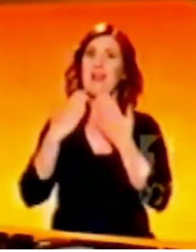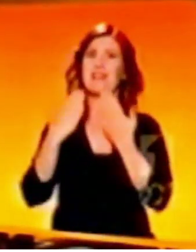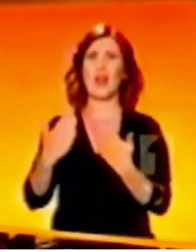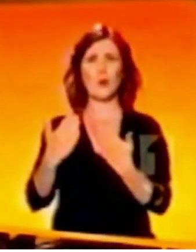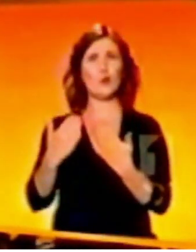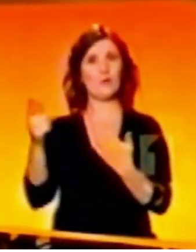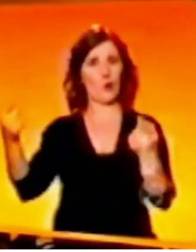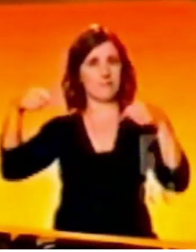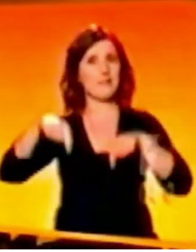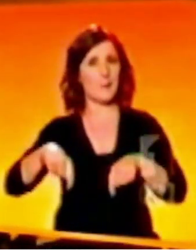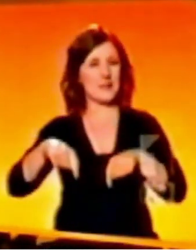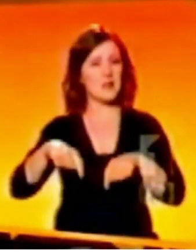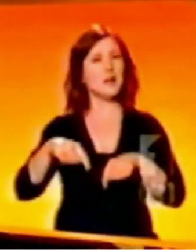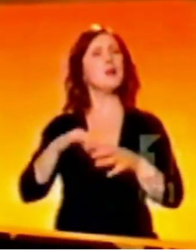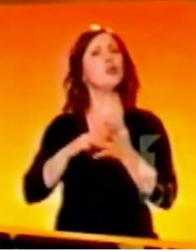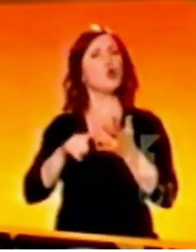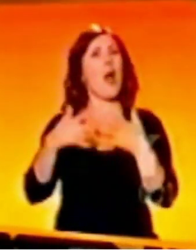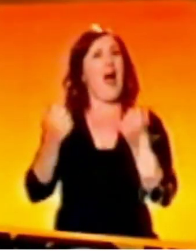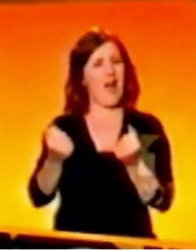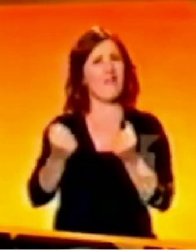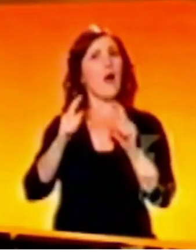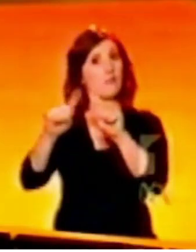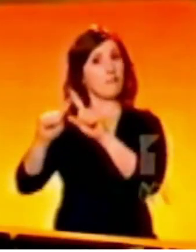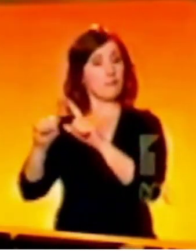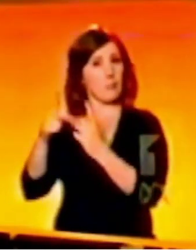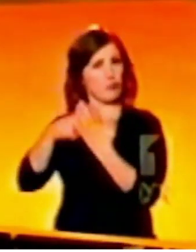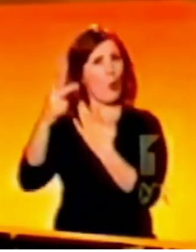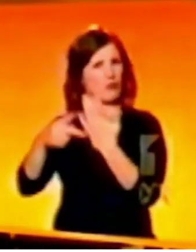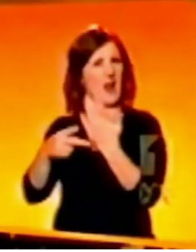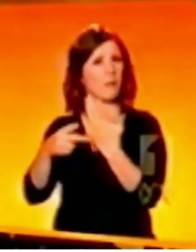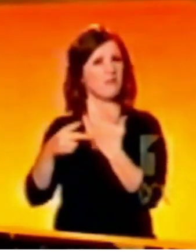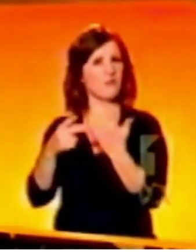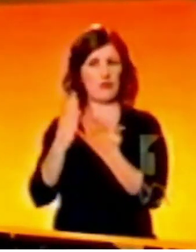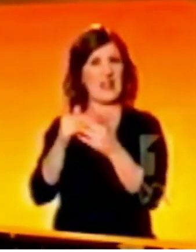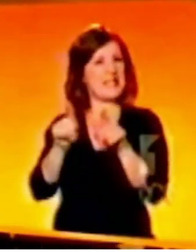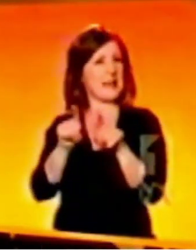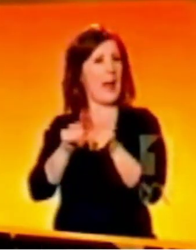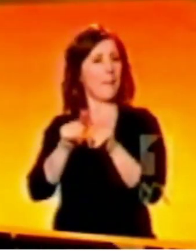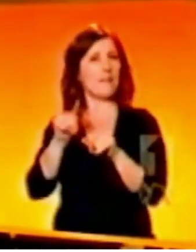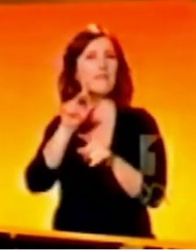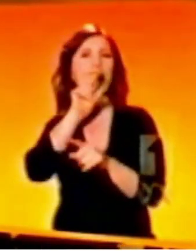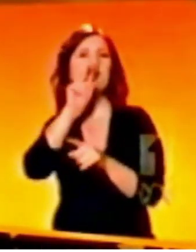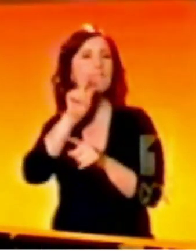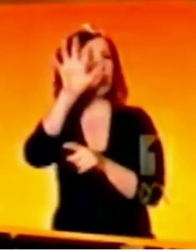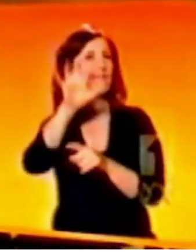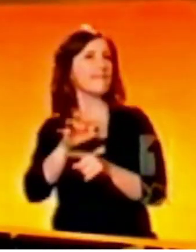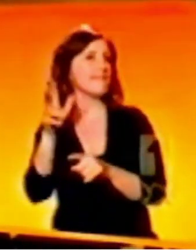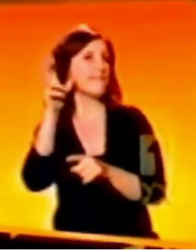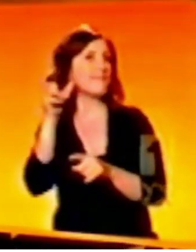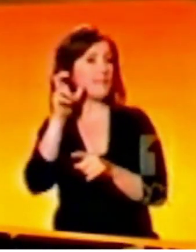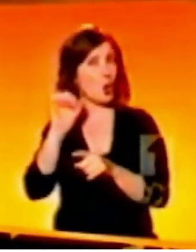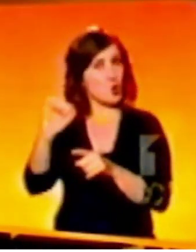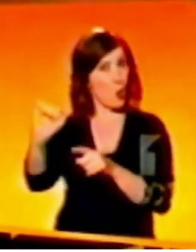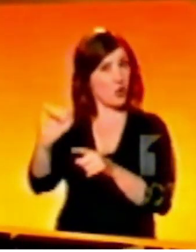very much for coming in. So there are other computer programs that do this sort of thing, but yours is something you